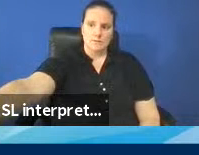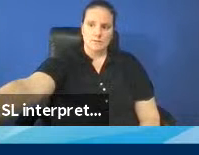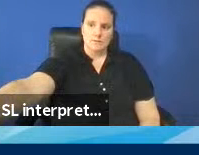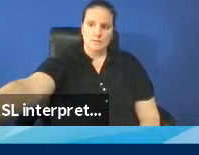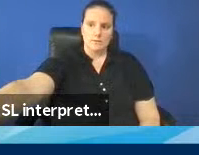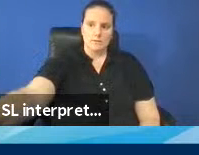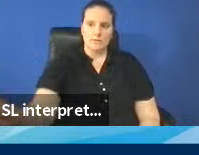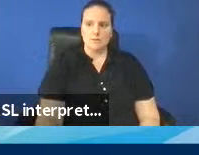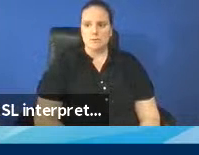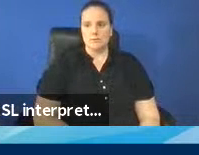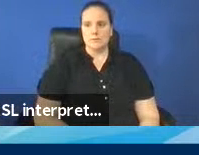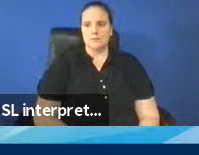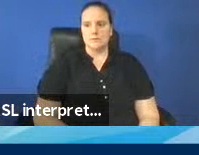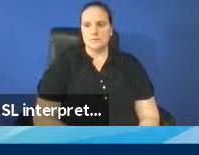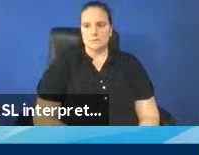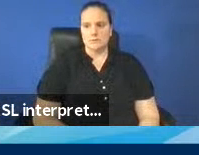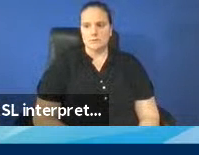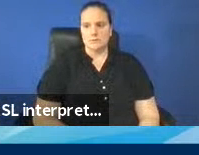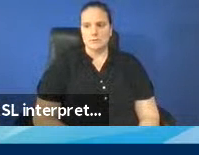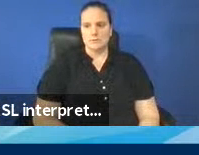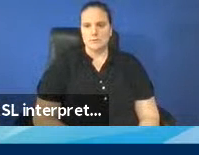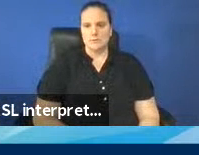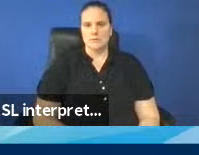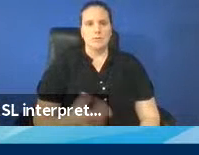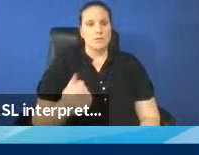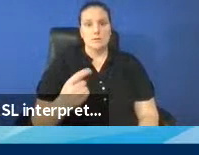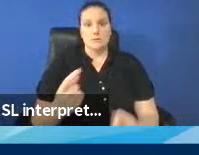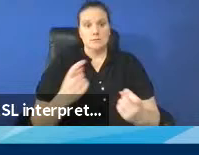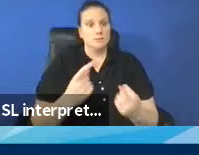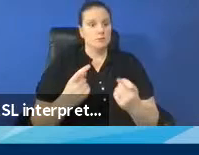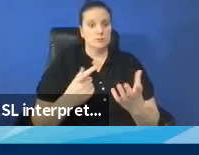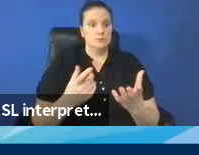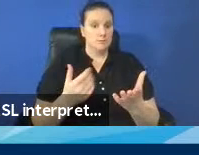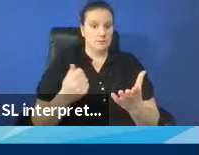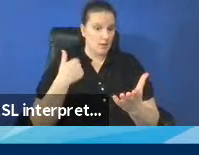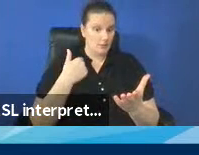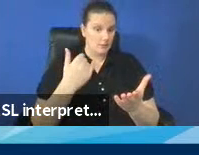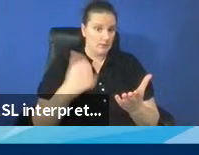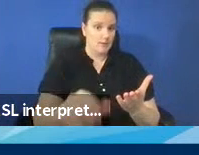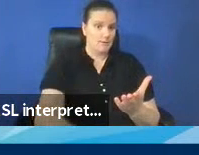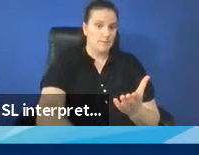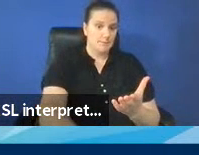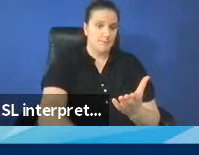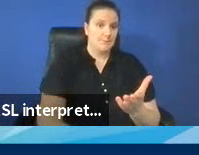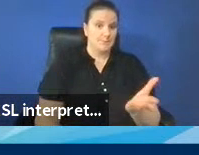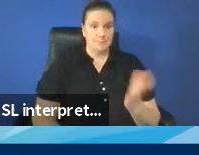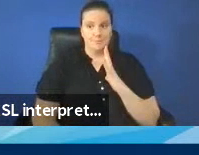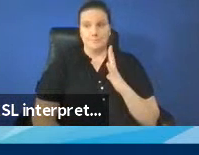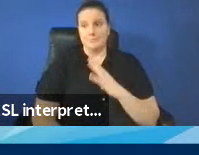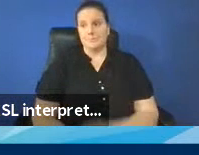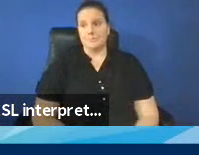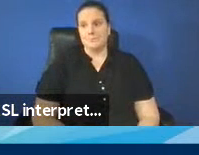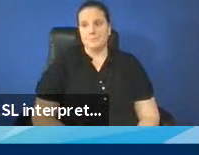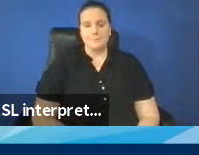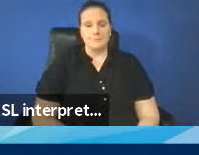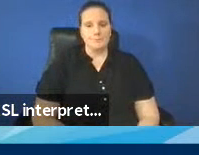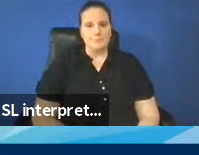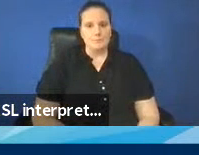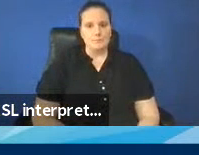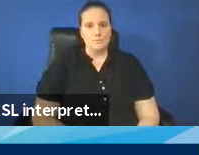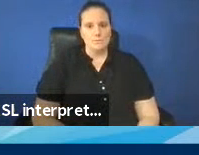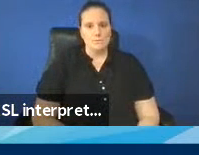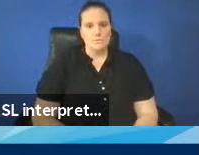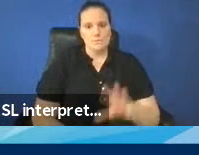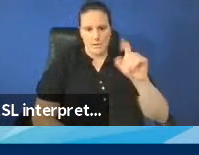I think we have a few minutes for questions if anybody has any. So feel free, let's see. I had